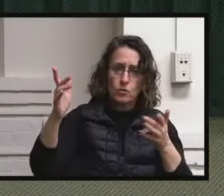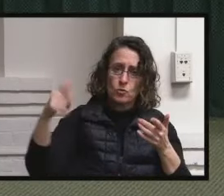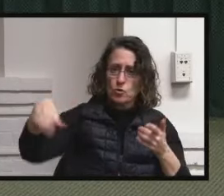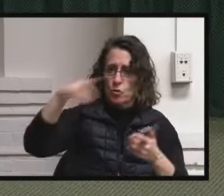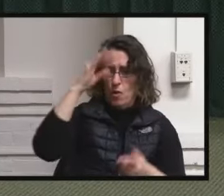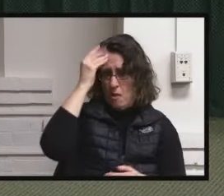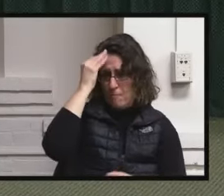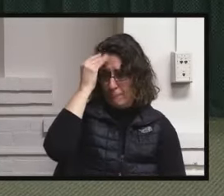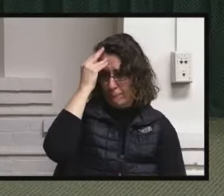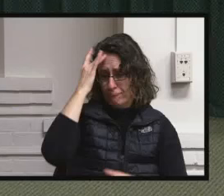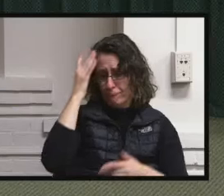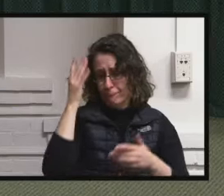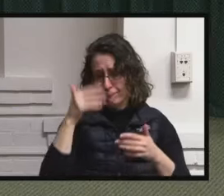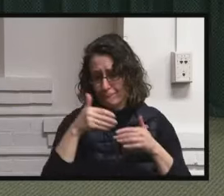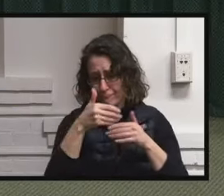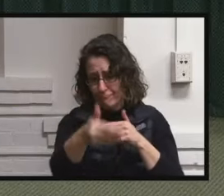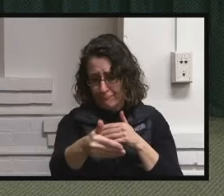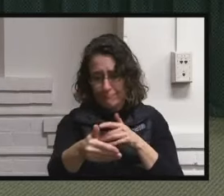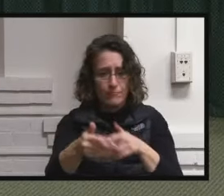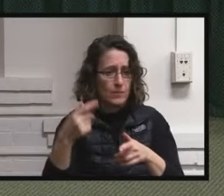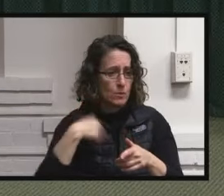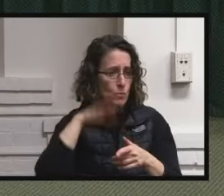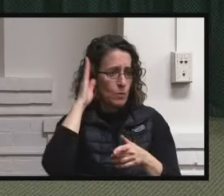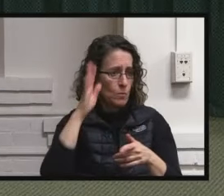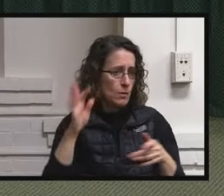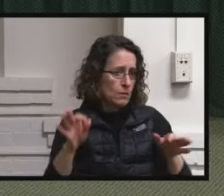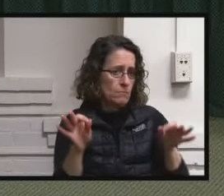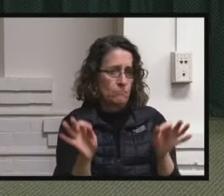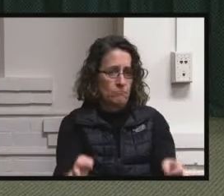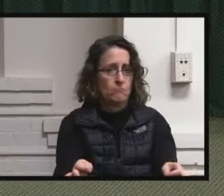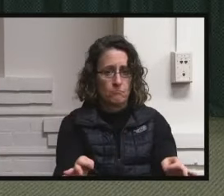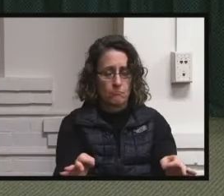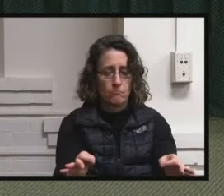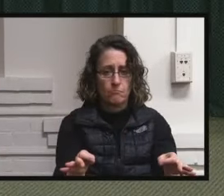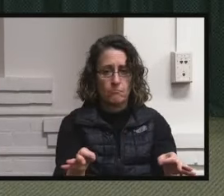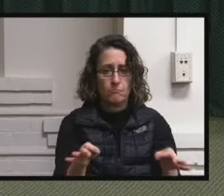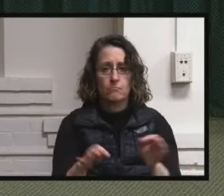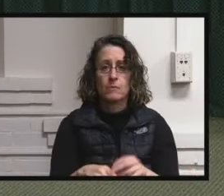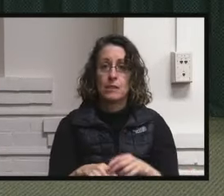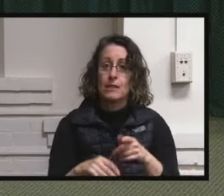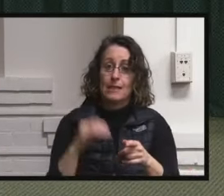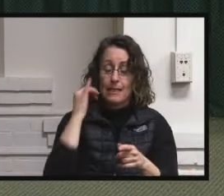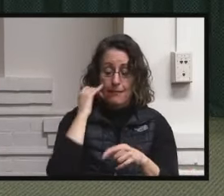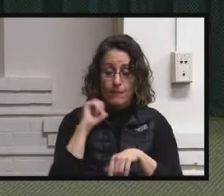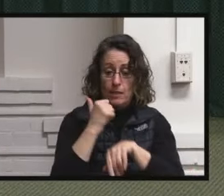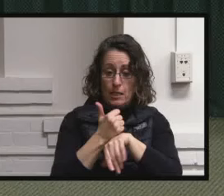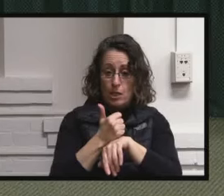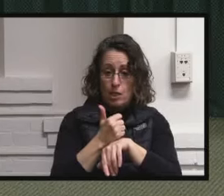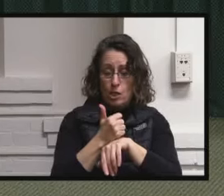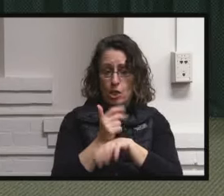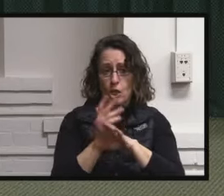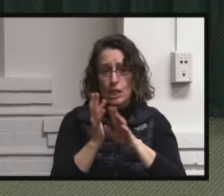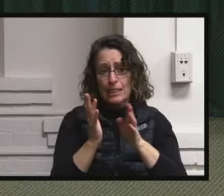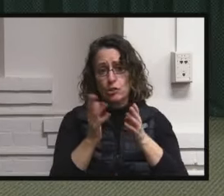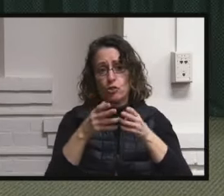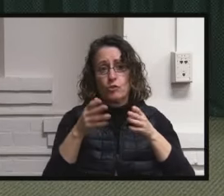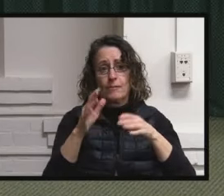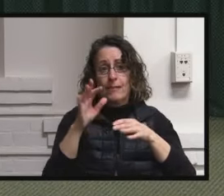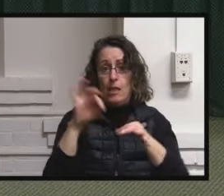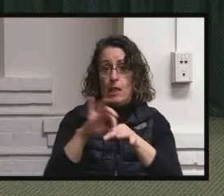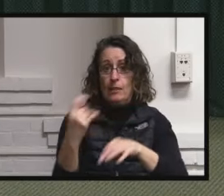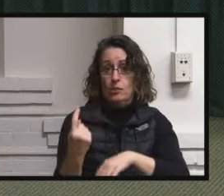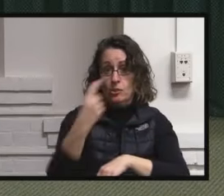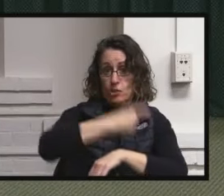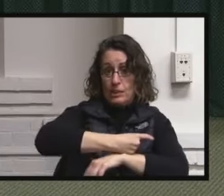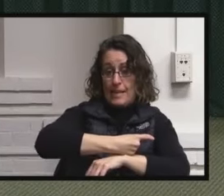path that would allow us to have a vote at a general election to try to